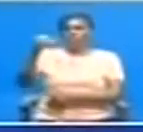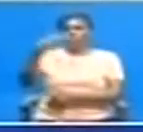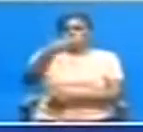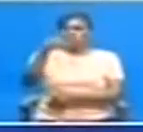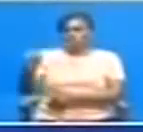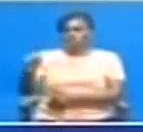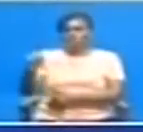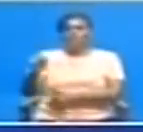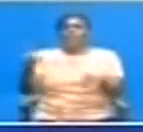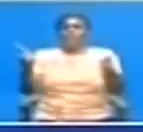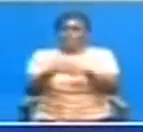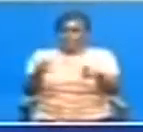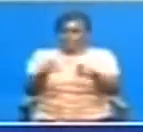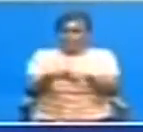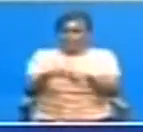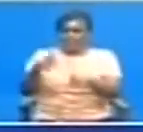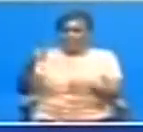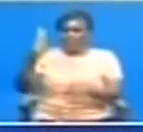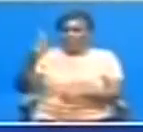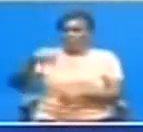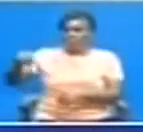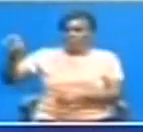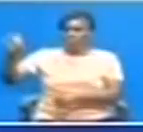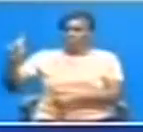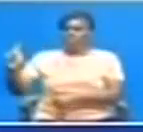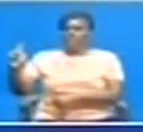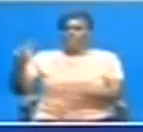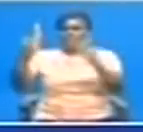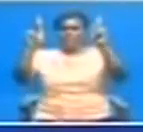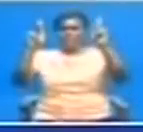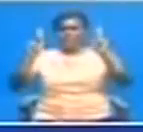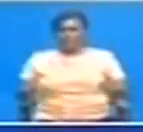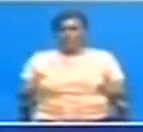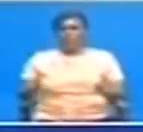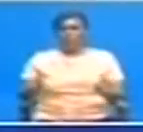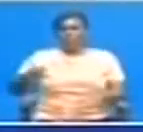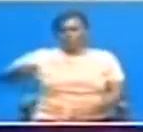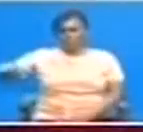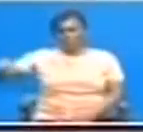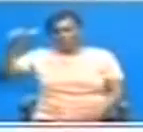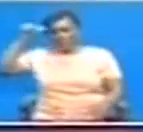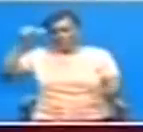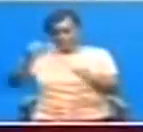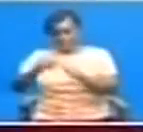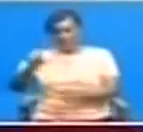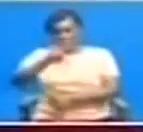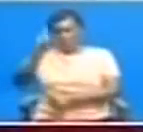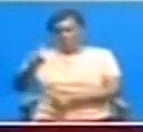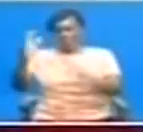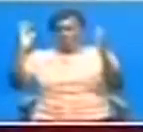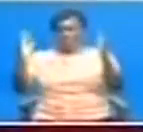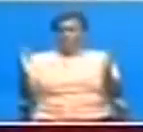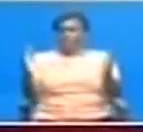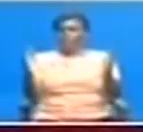right there, who is also the CUPET Executive Secretary in Kisumu County. Now, let's remind you of our big question